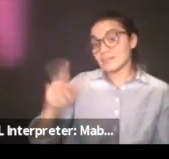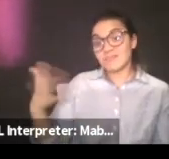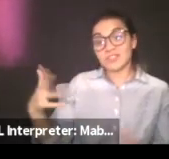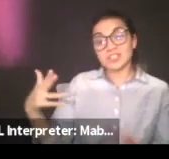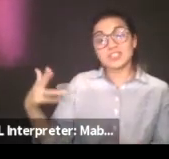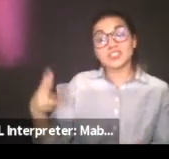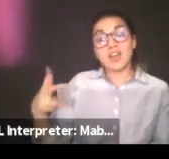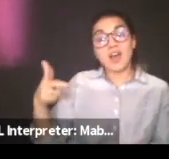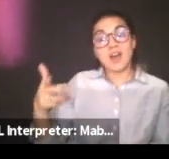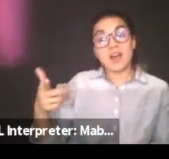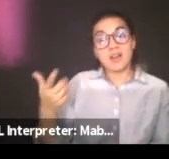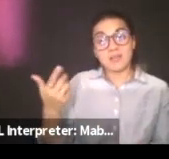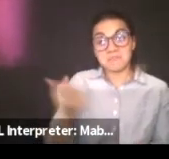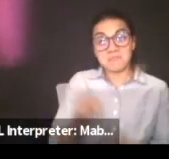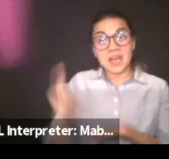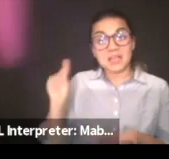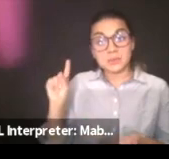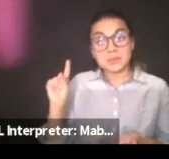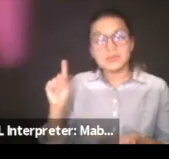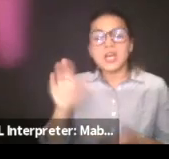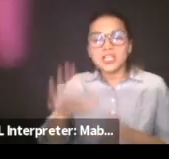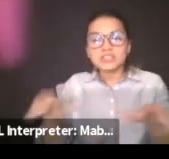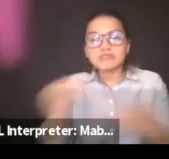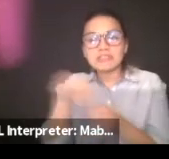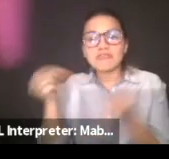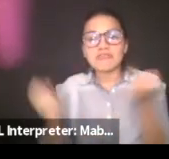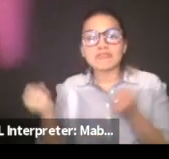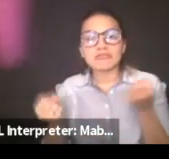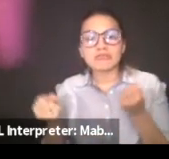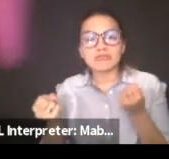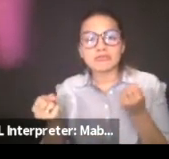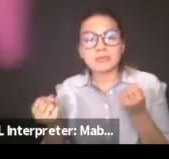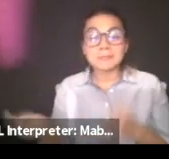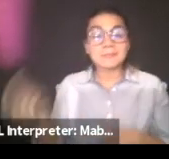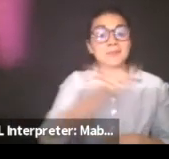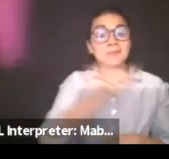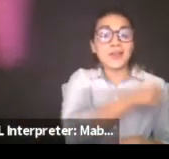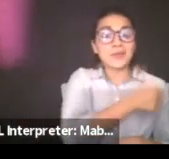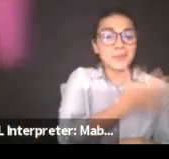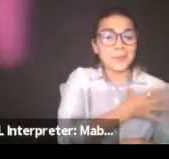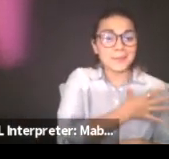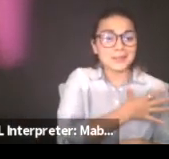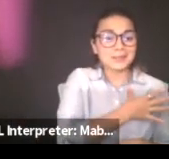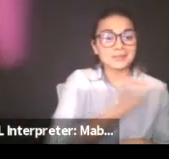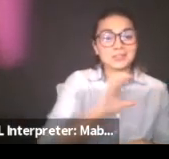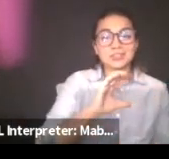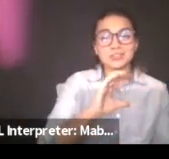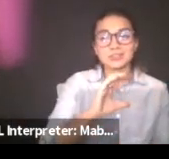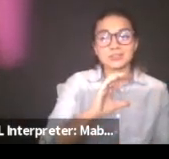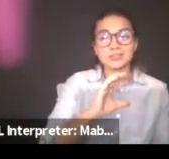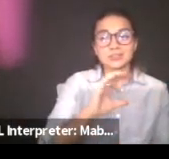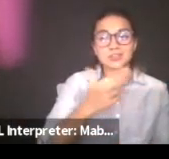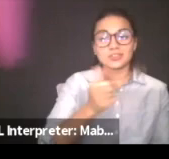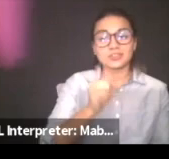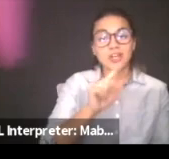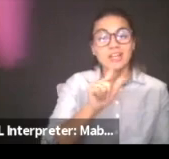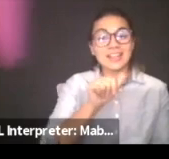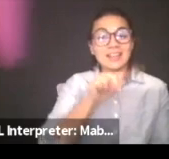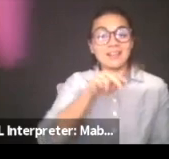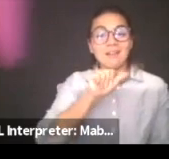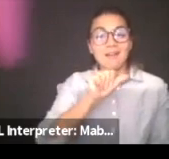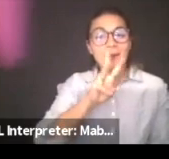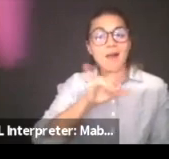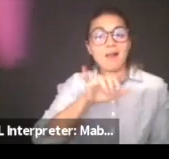Corinne Gaines was holding her son in her arms when she was shot by the police. When Charlena Lyles called the police